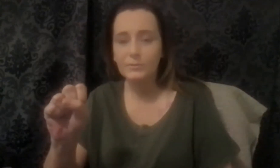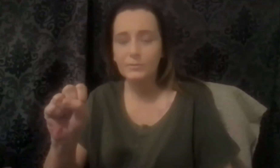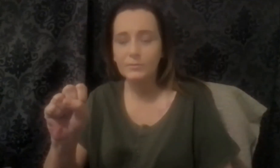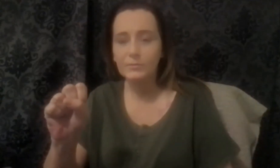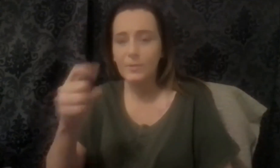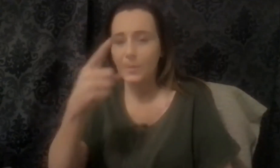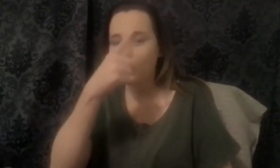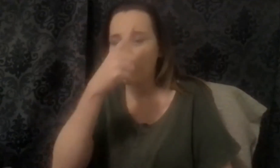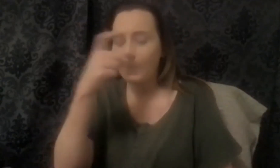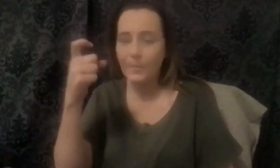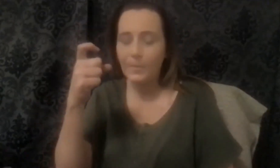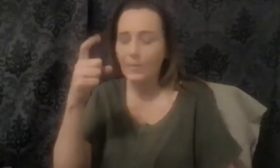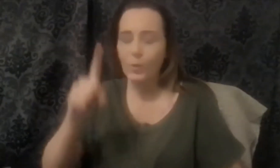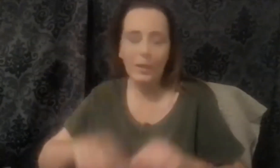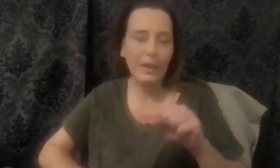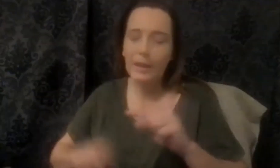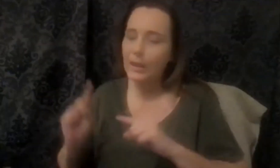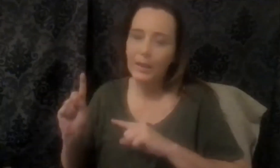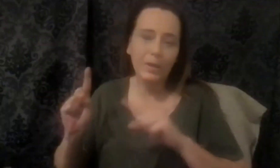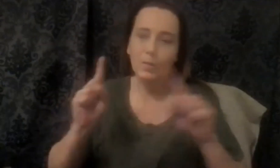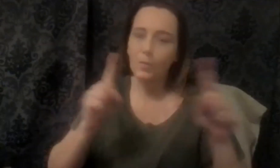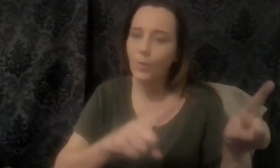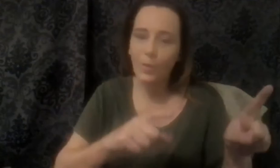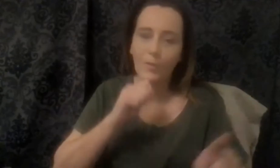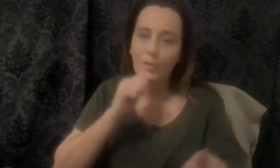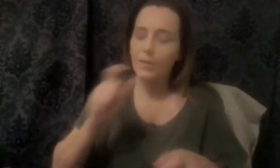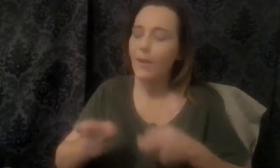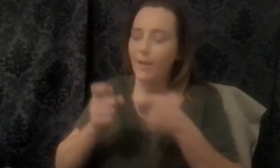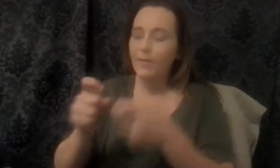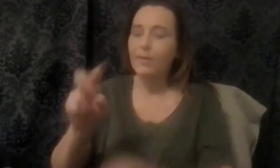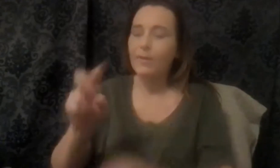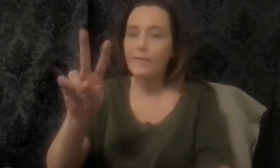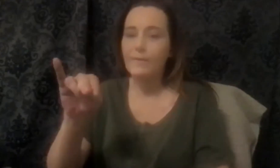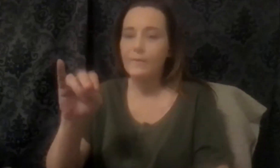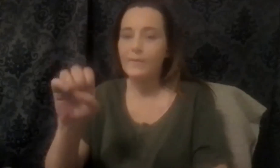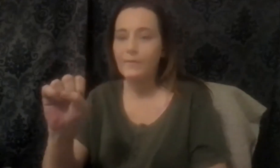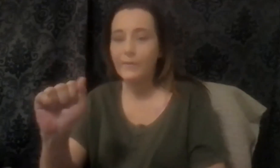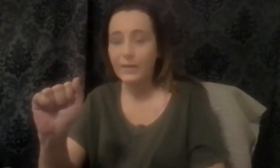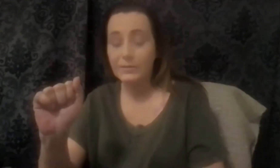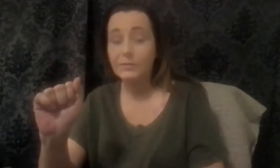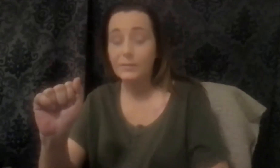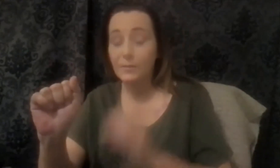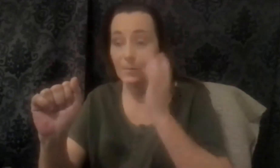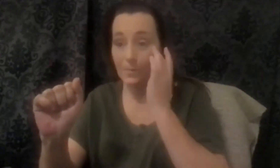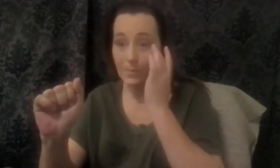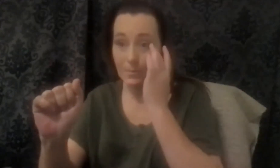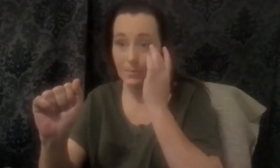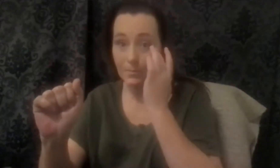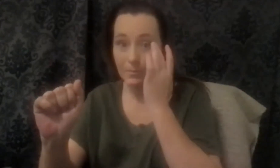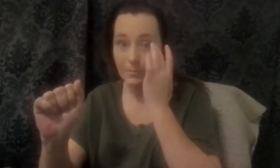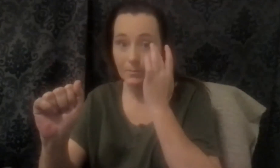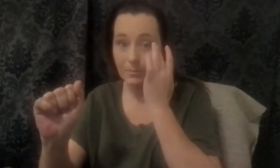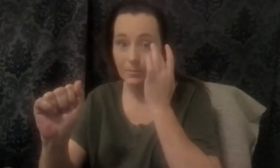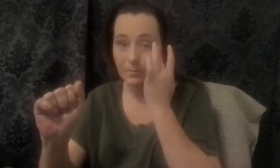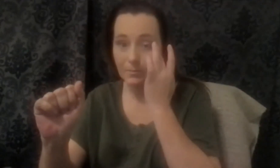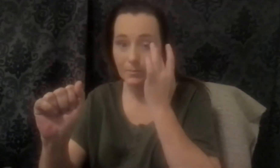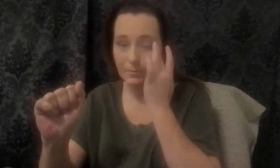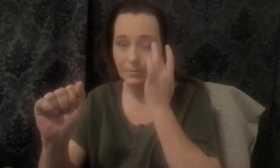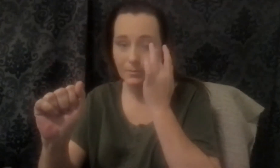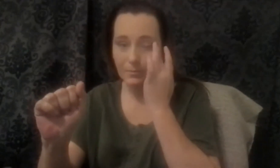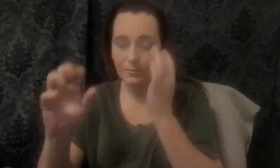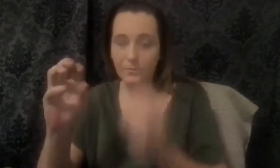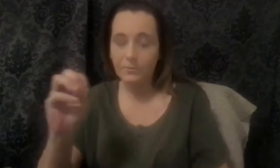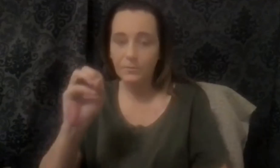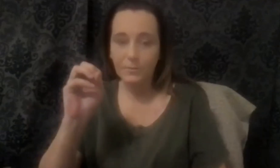prohibits, don't give the visa. Okay, then we have in a